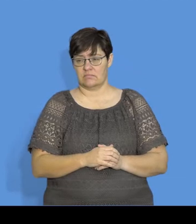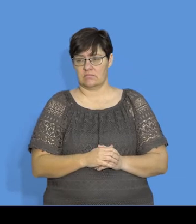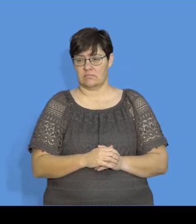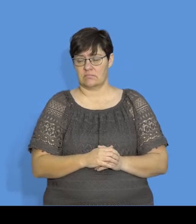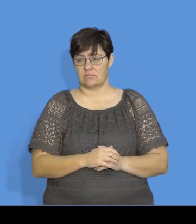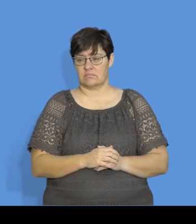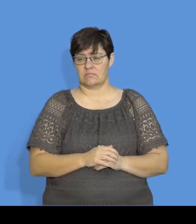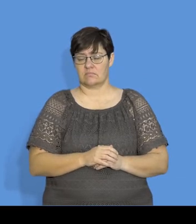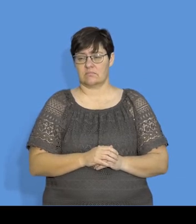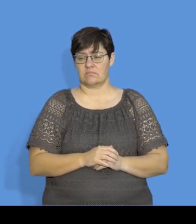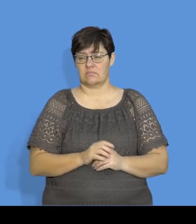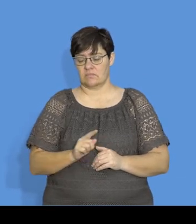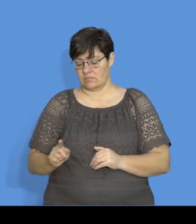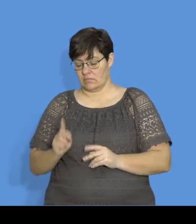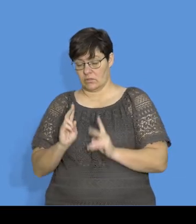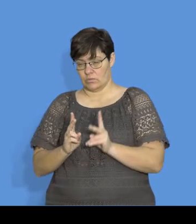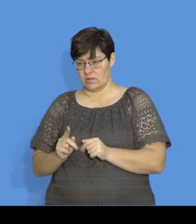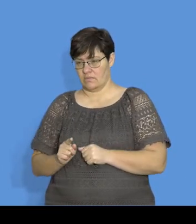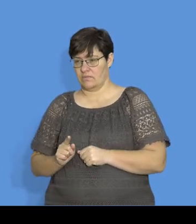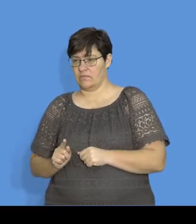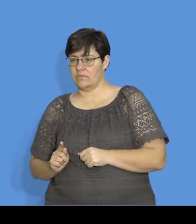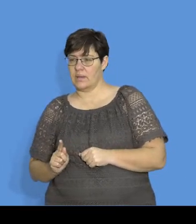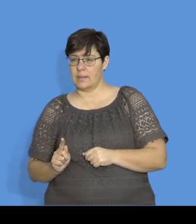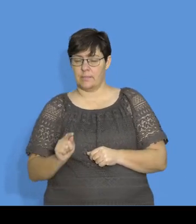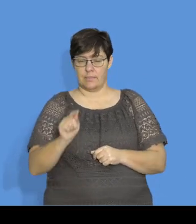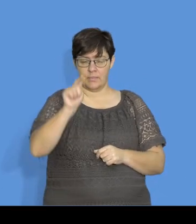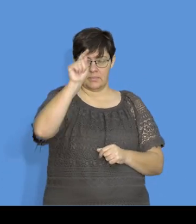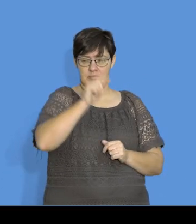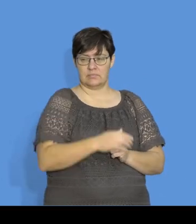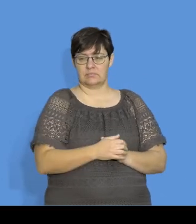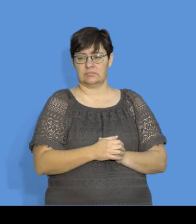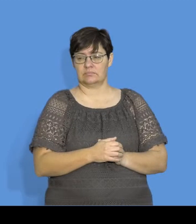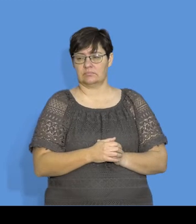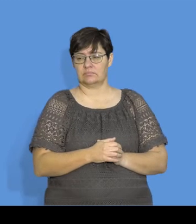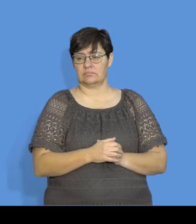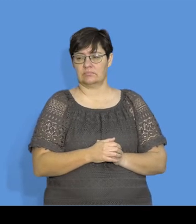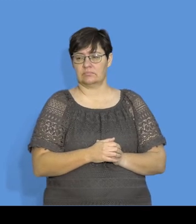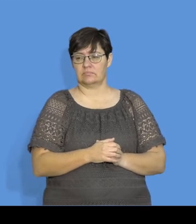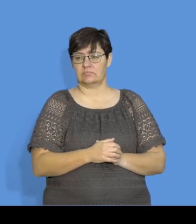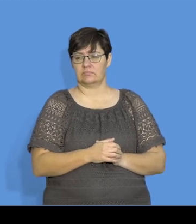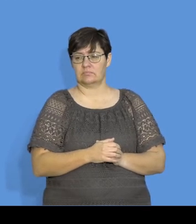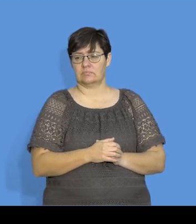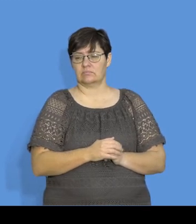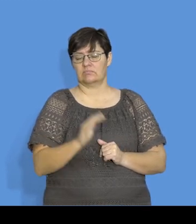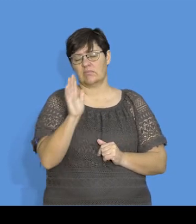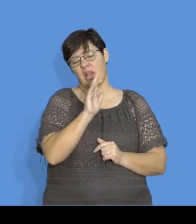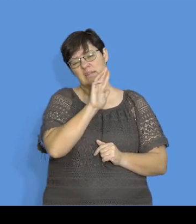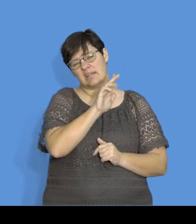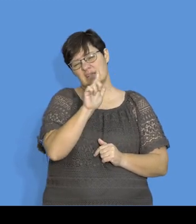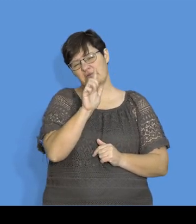97. So we have 12. 12 is there. We have 12. And 97